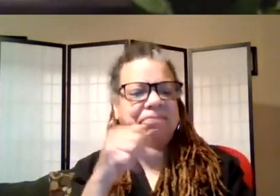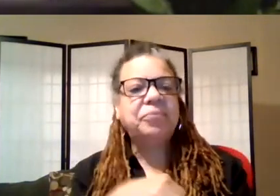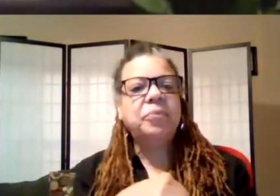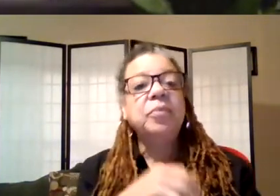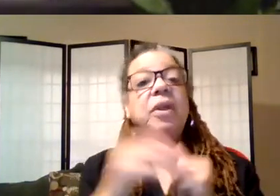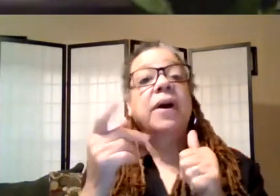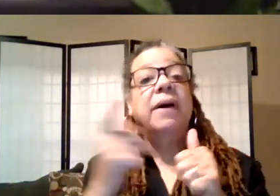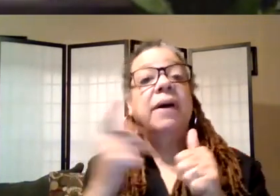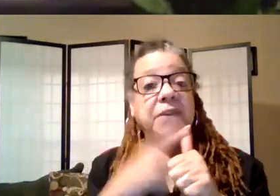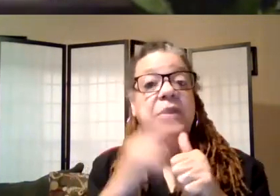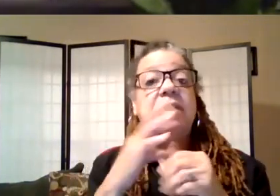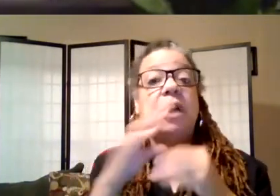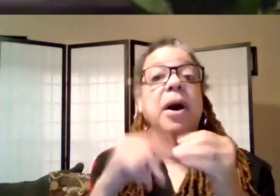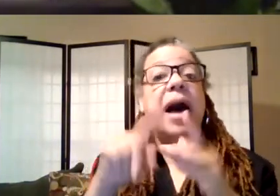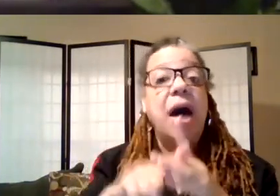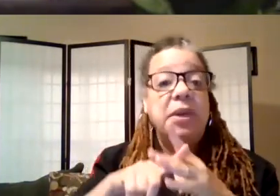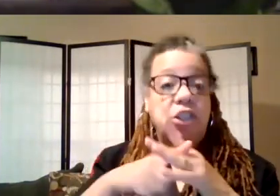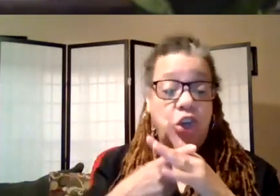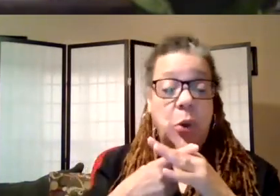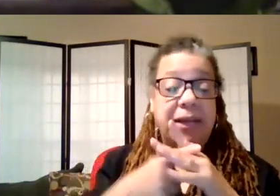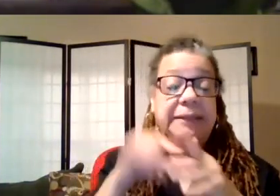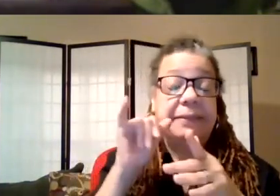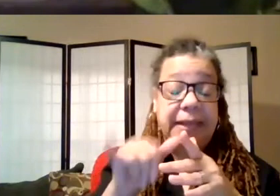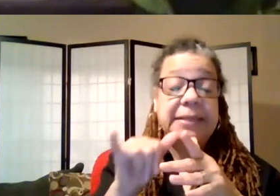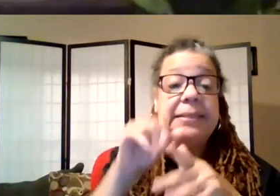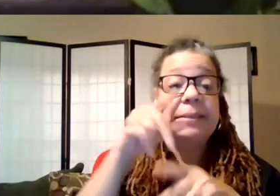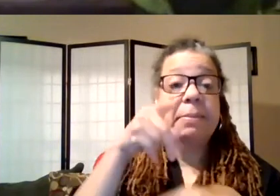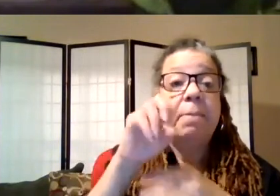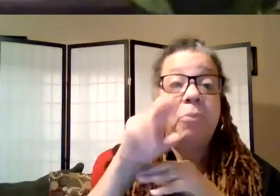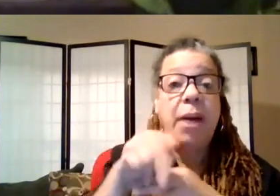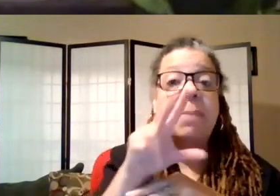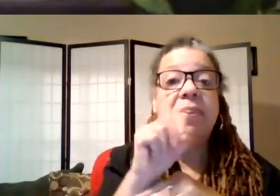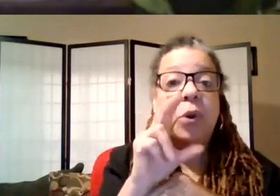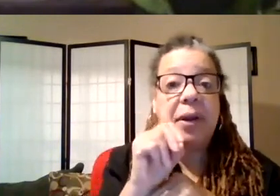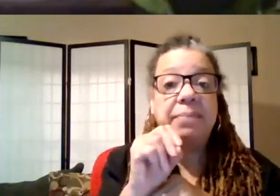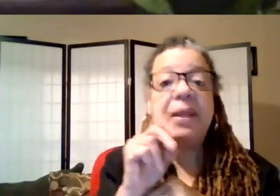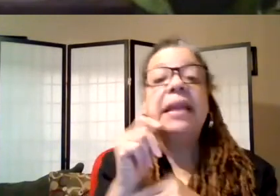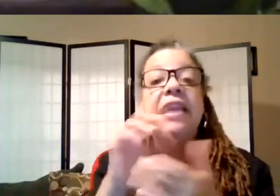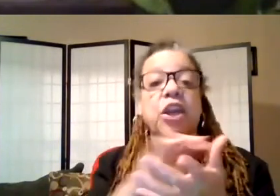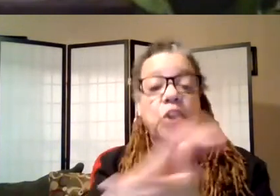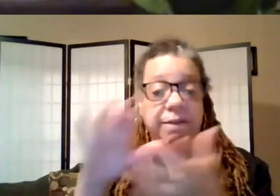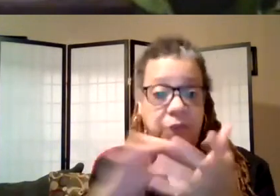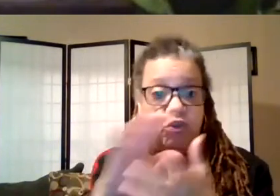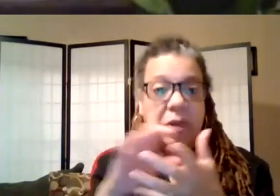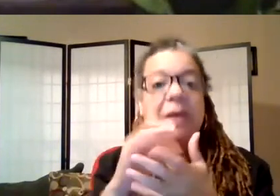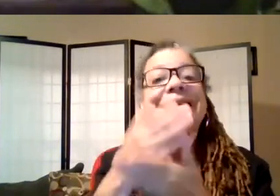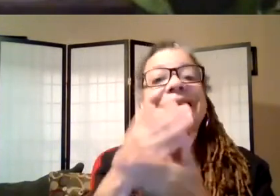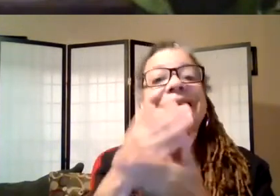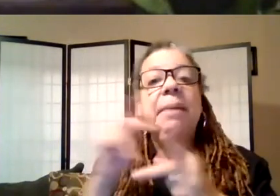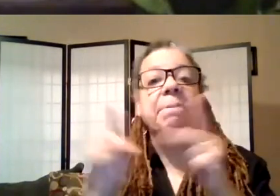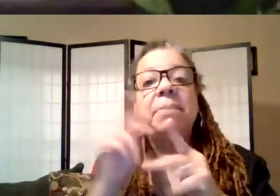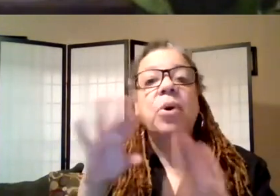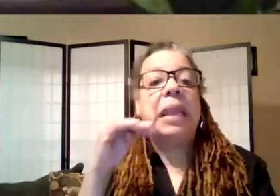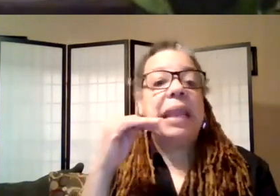first talk about the origin of this ballot initiative, because there is some confusion out there. And I'm just going to say the elephant in the room. There are people out there that are lying,